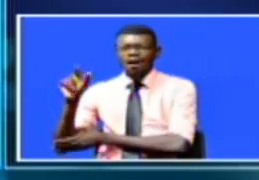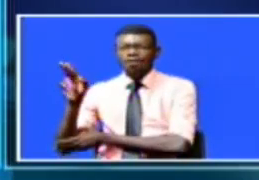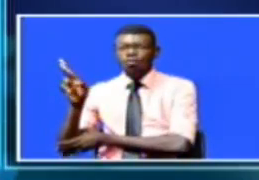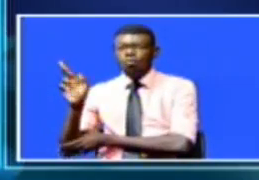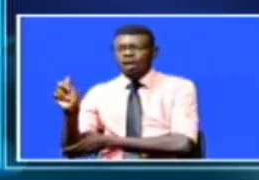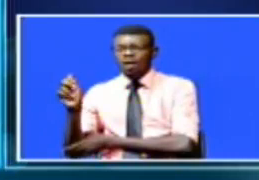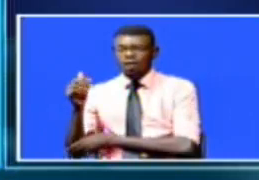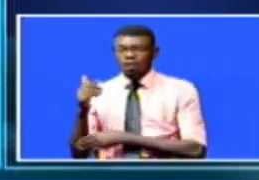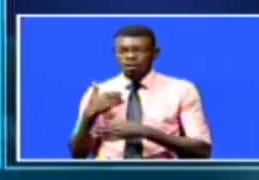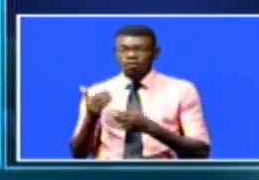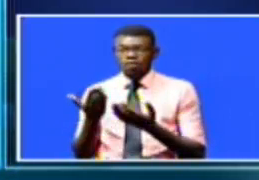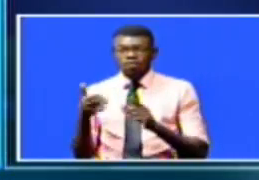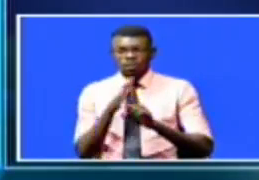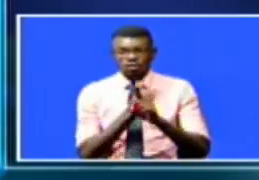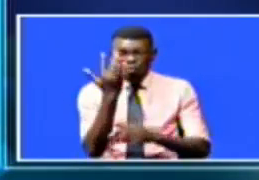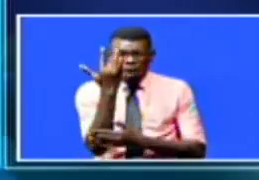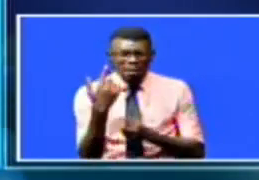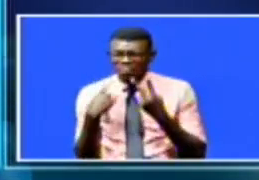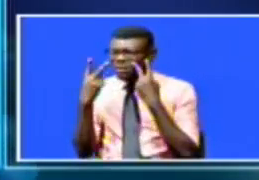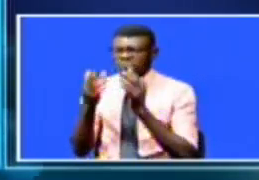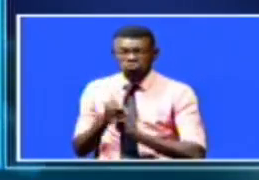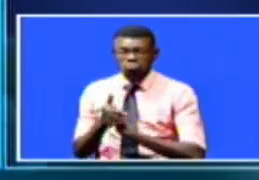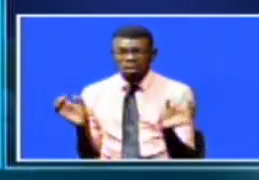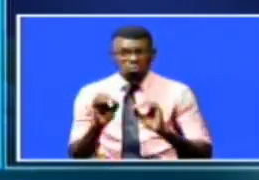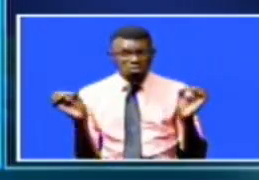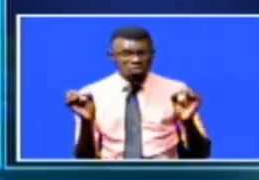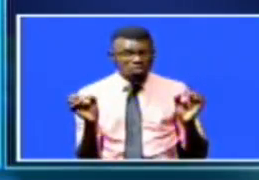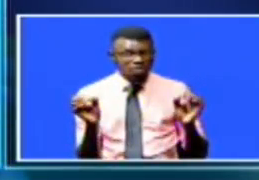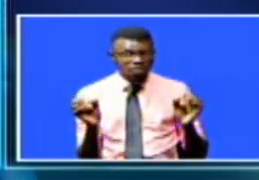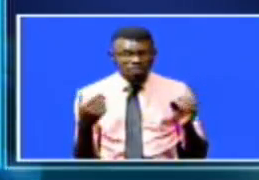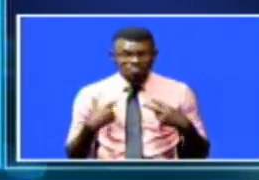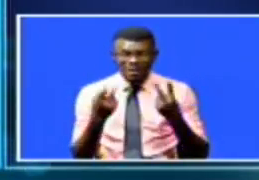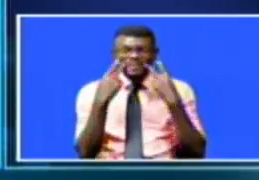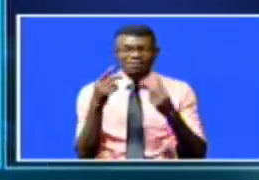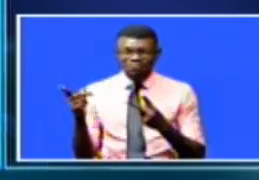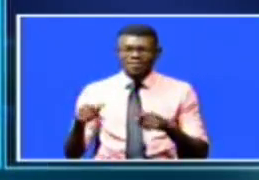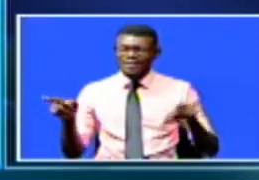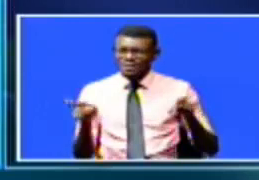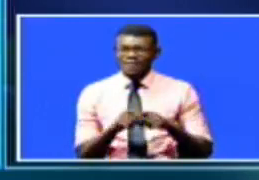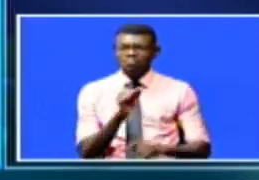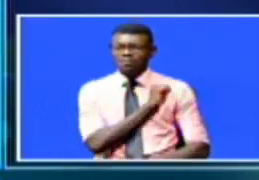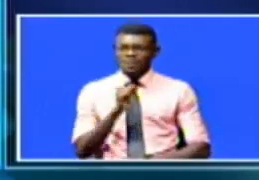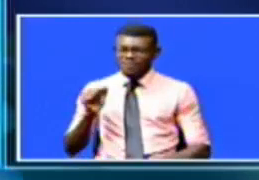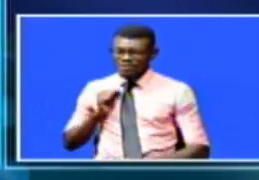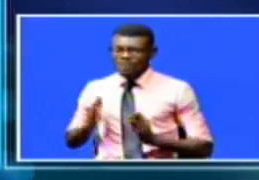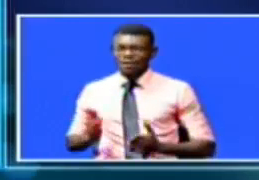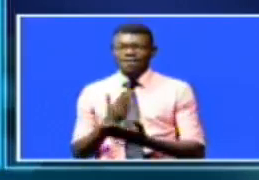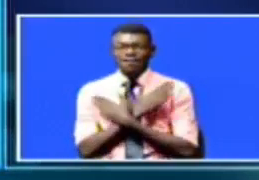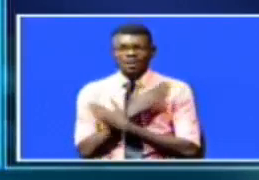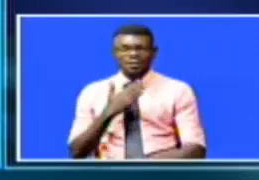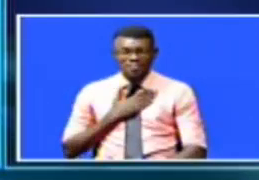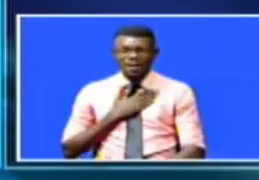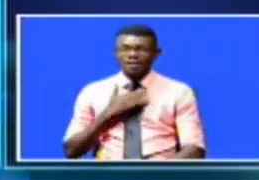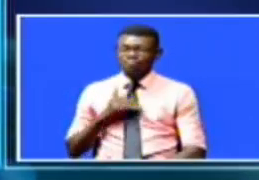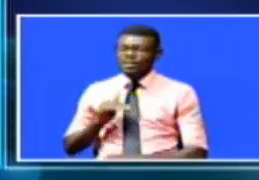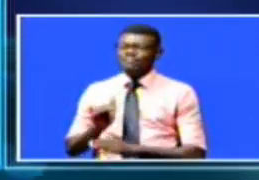not looking at them as Jubilee members. I was looking at them as senators, my colleagues, and say, give me